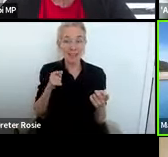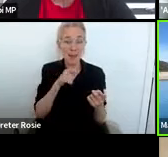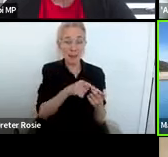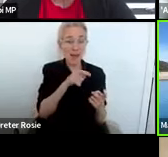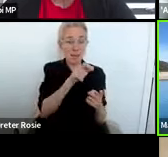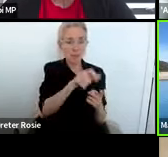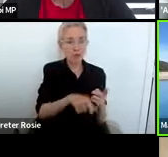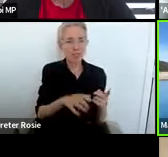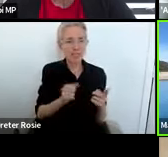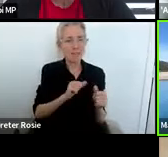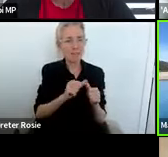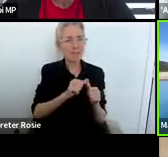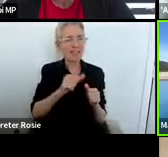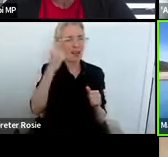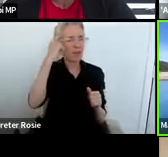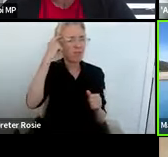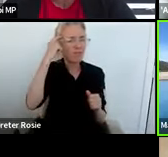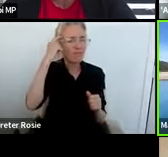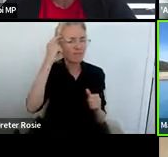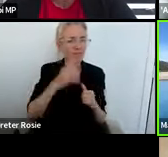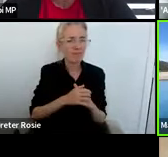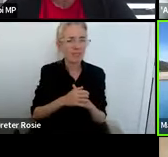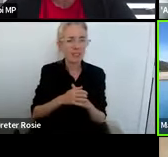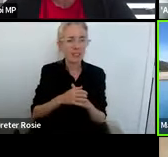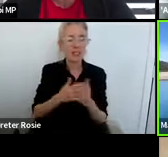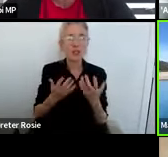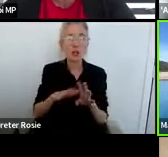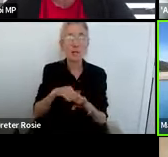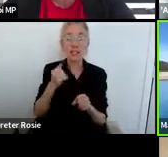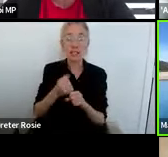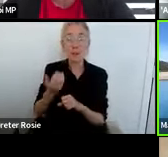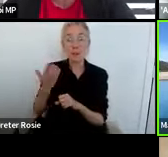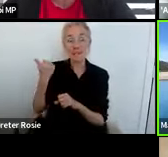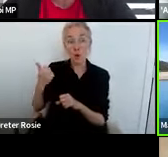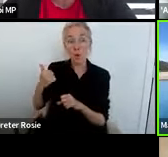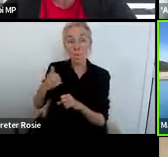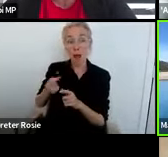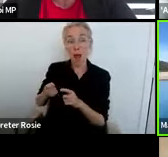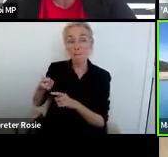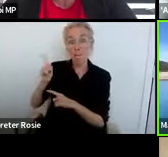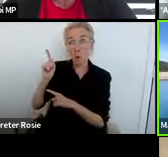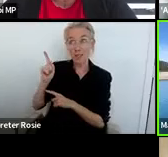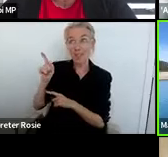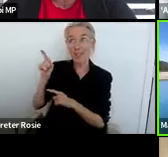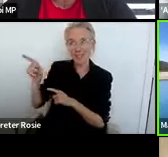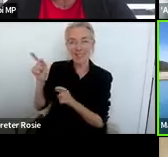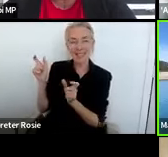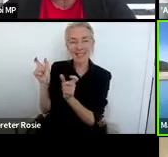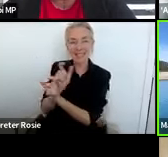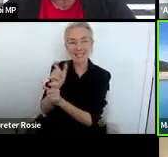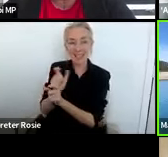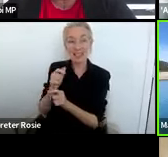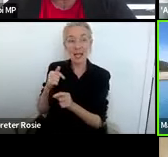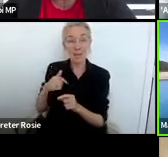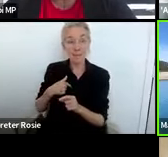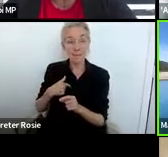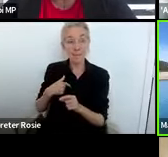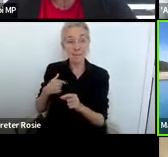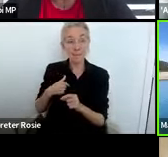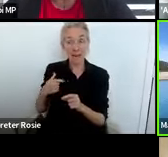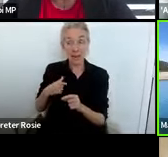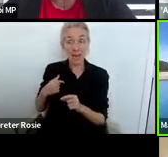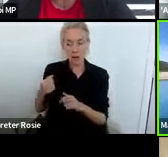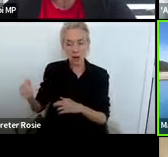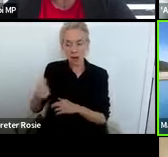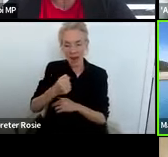with a boss who had dyslexia, and because I did the back house support and accounts for him, I had to be really vigilant